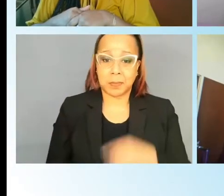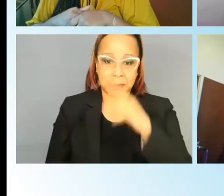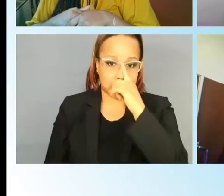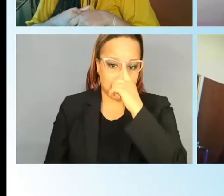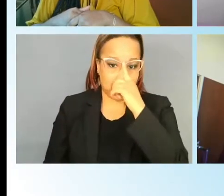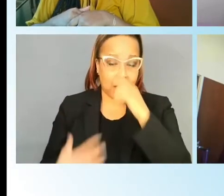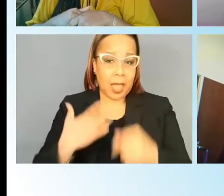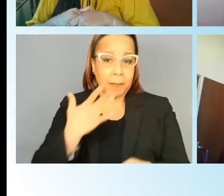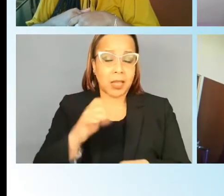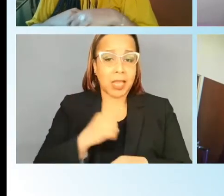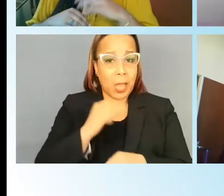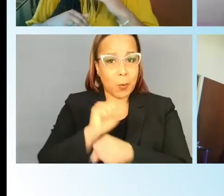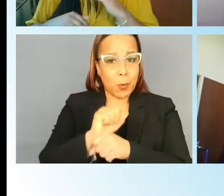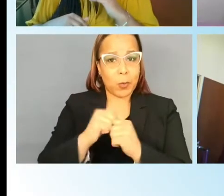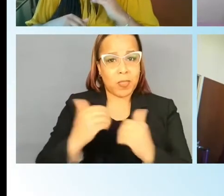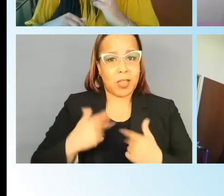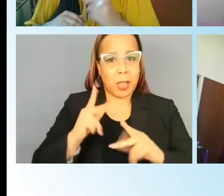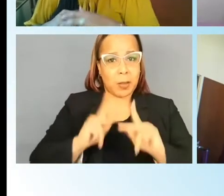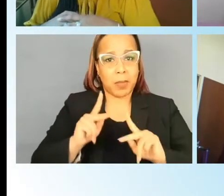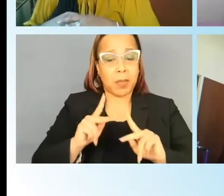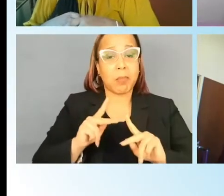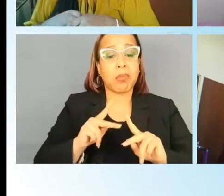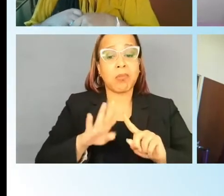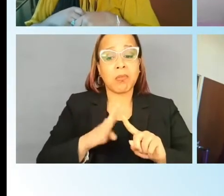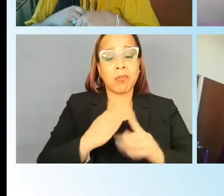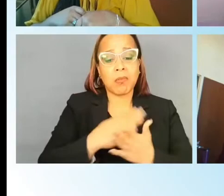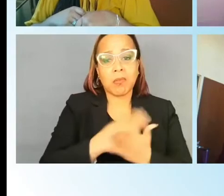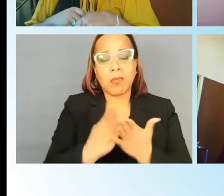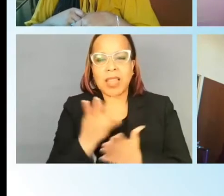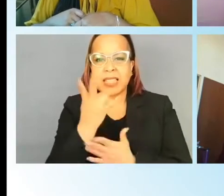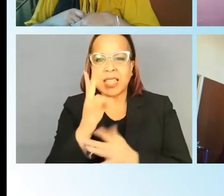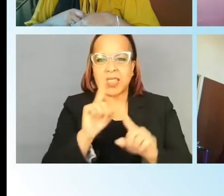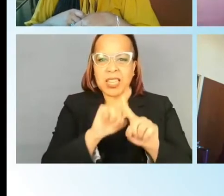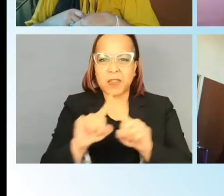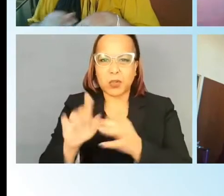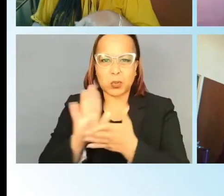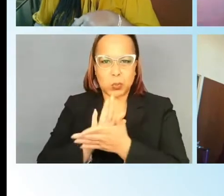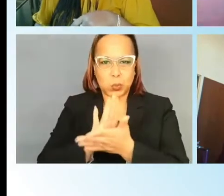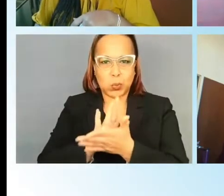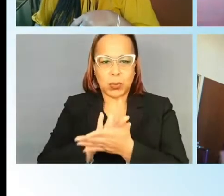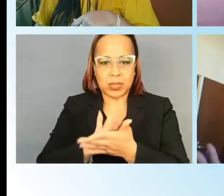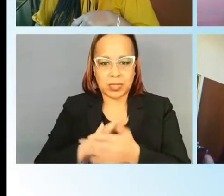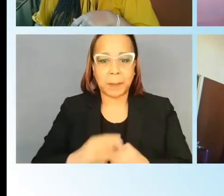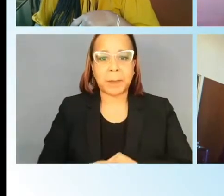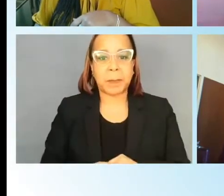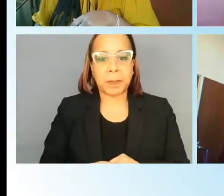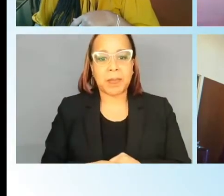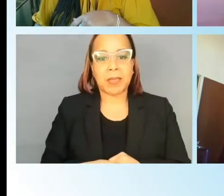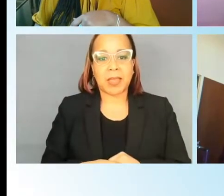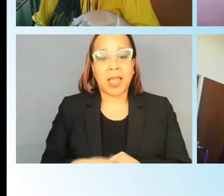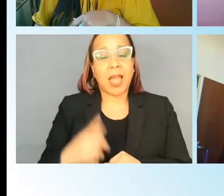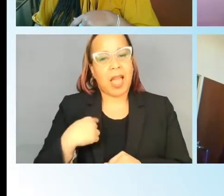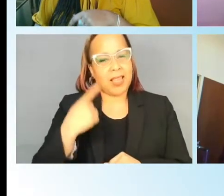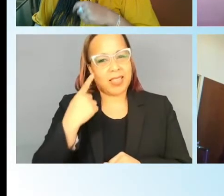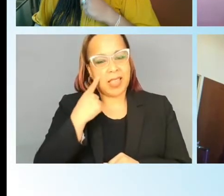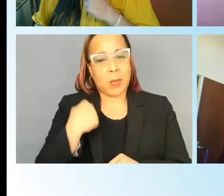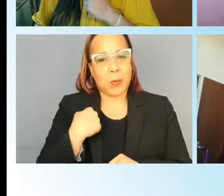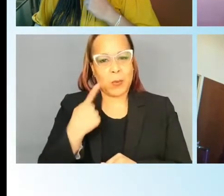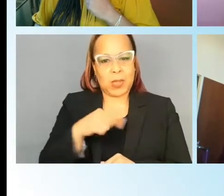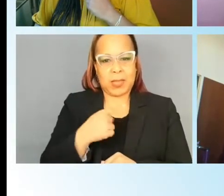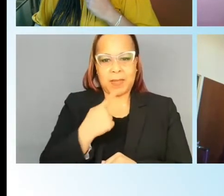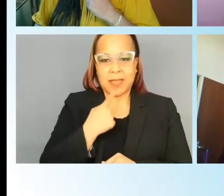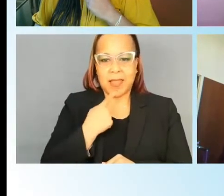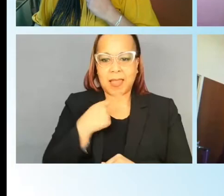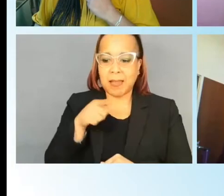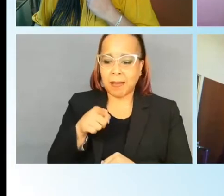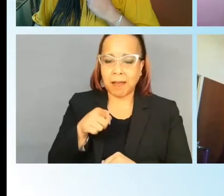with young people across 17 schools. And I think we keep saying how amazing our young people